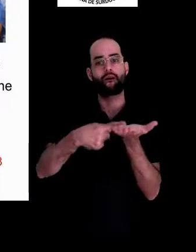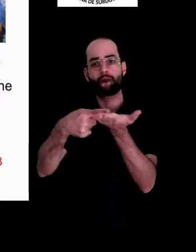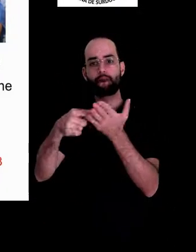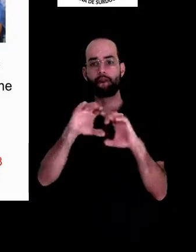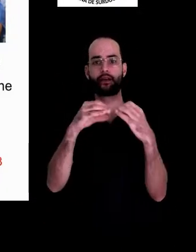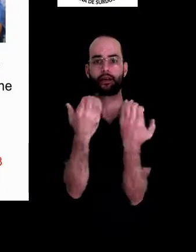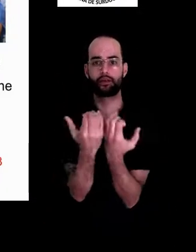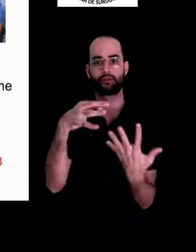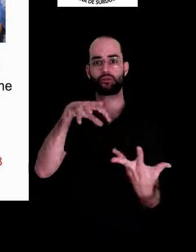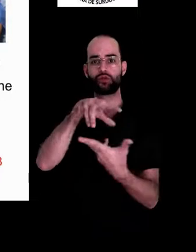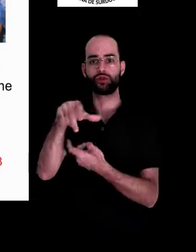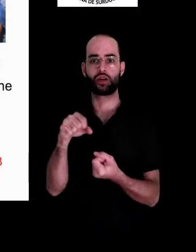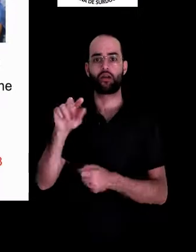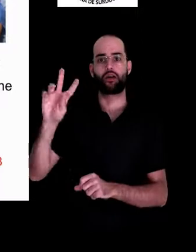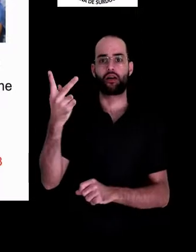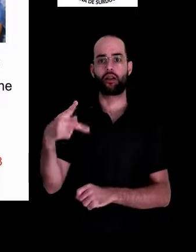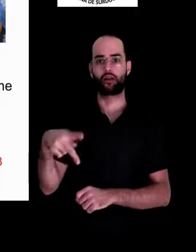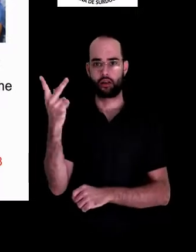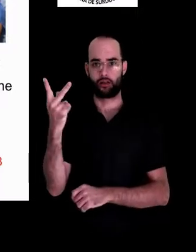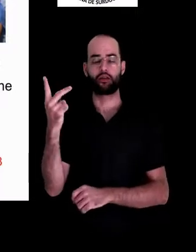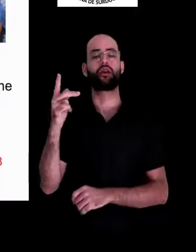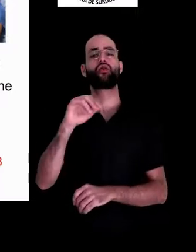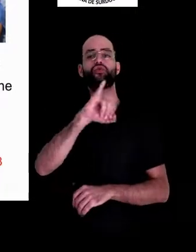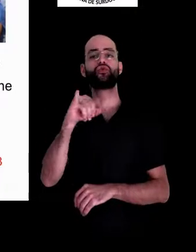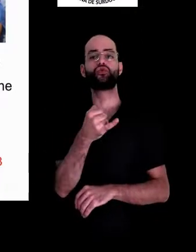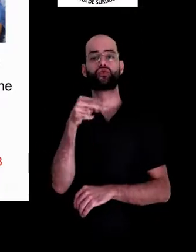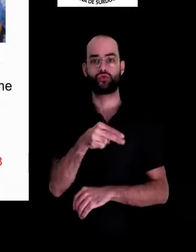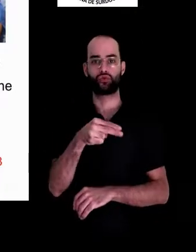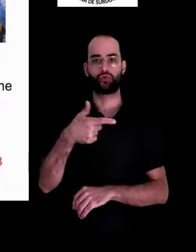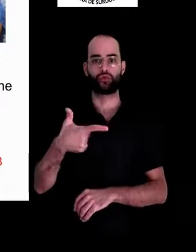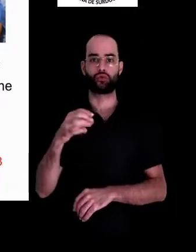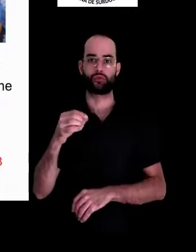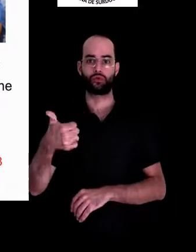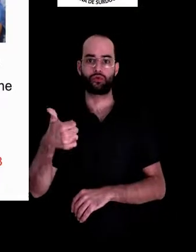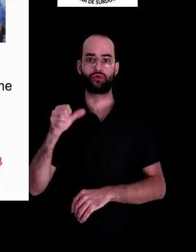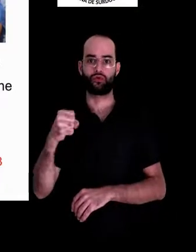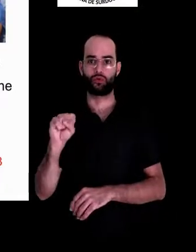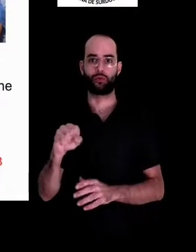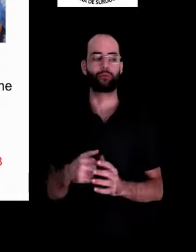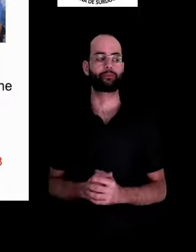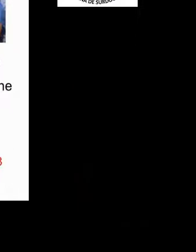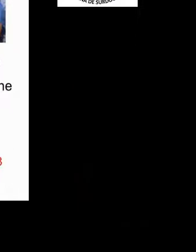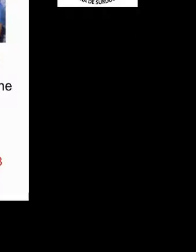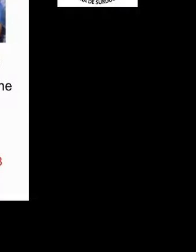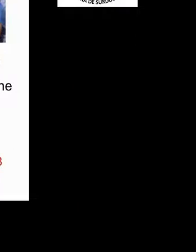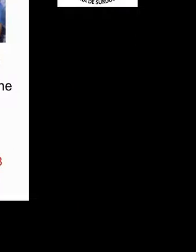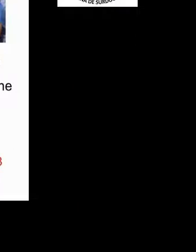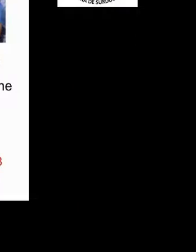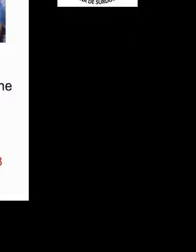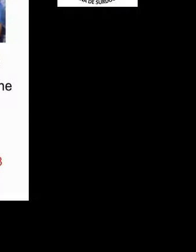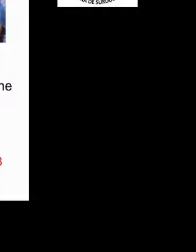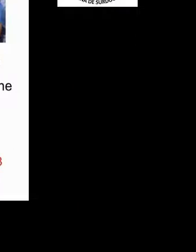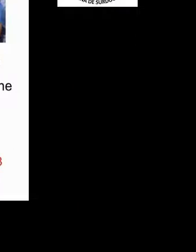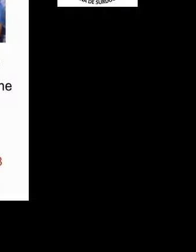bottom left is a color image of an analog clock with the small hand marking